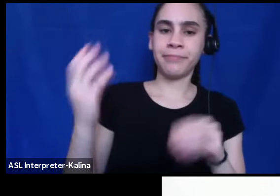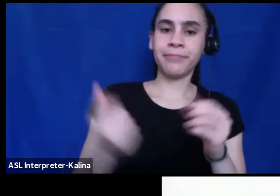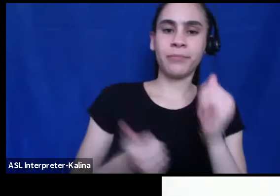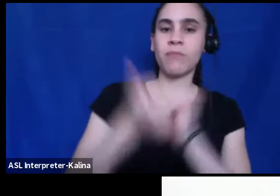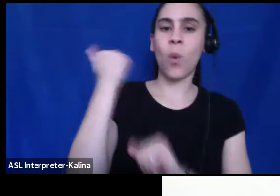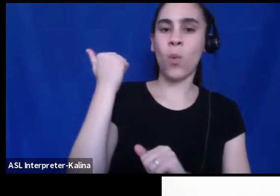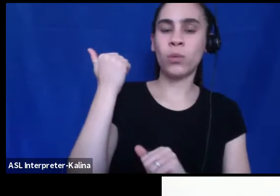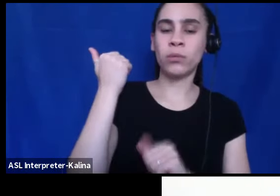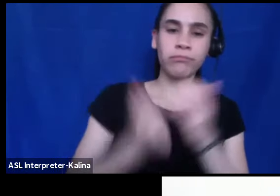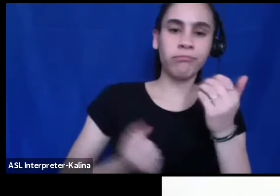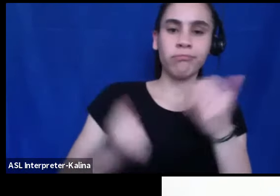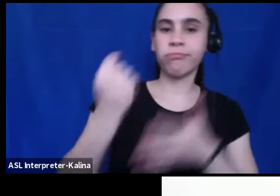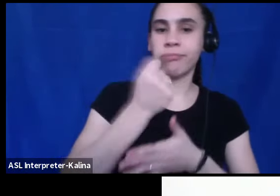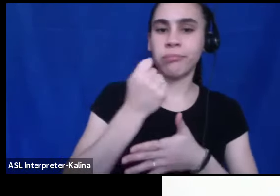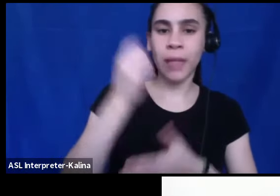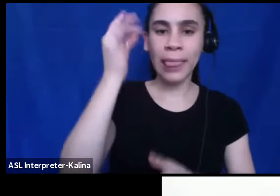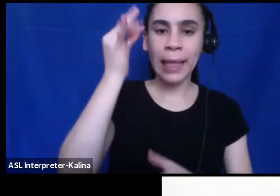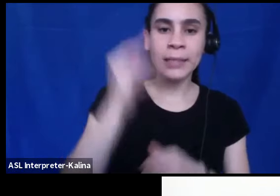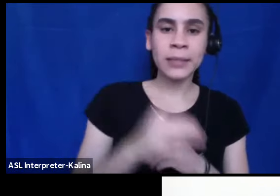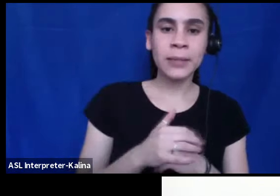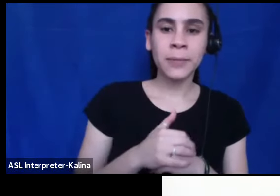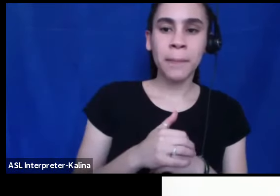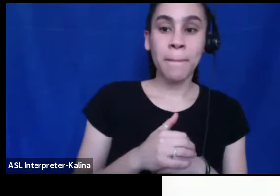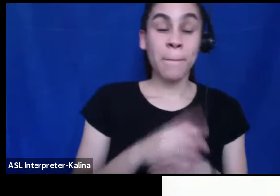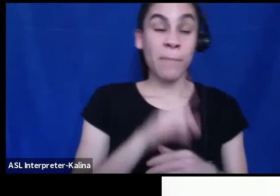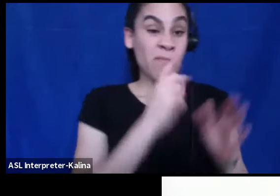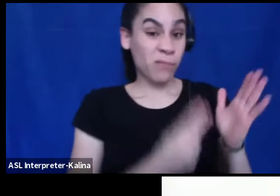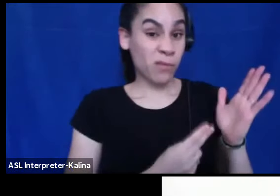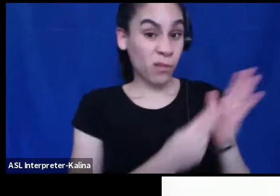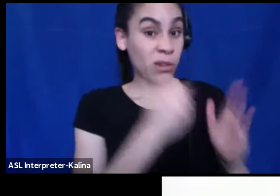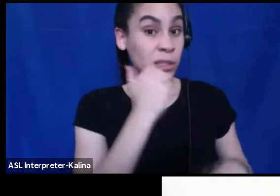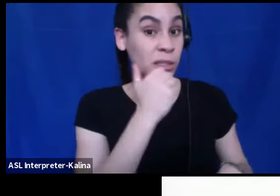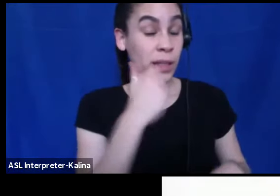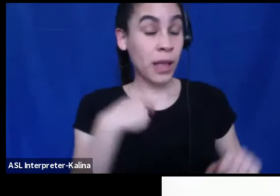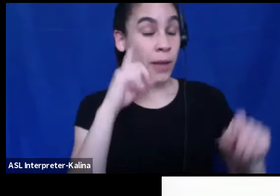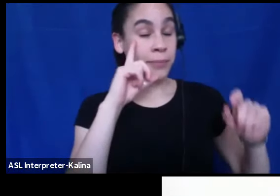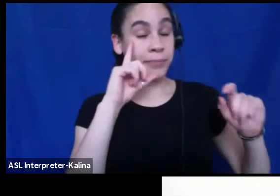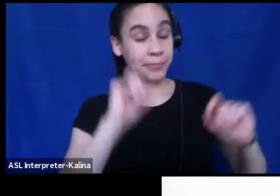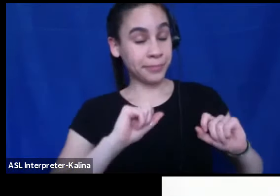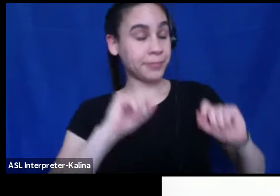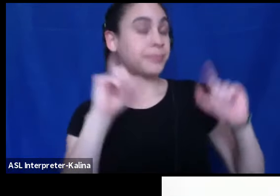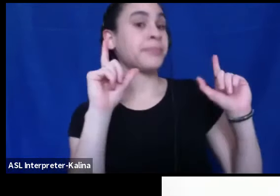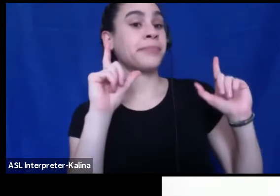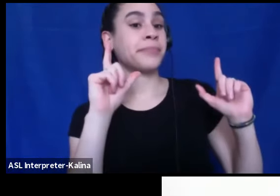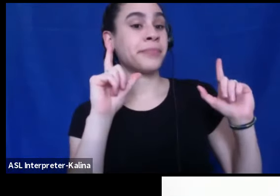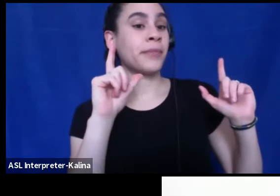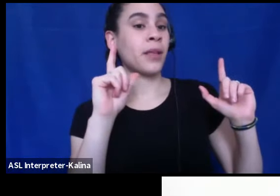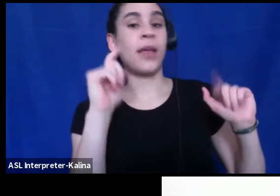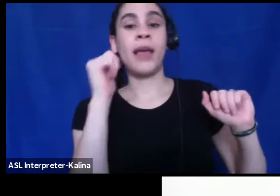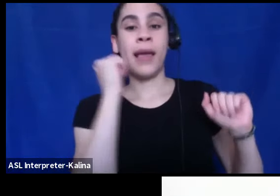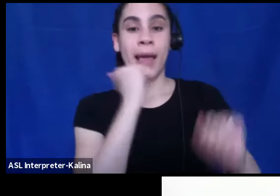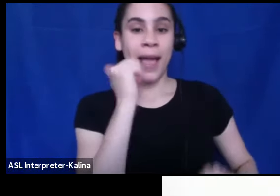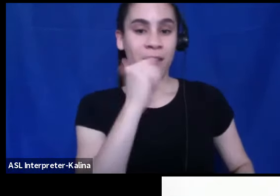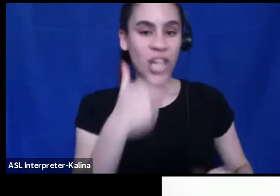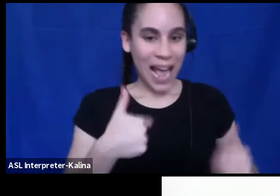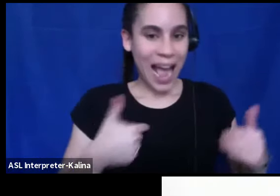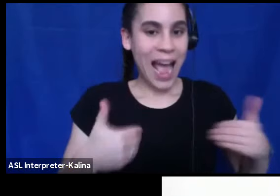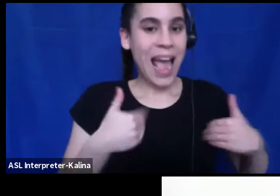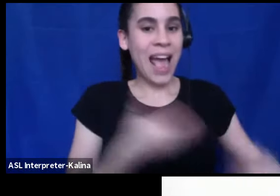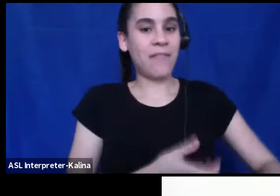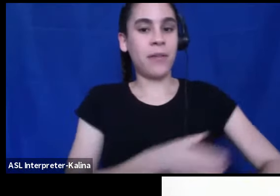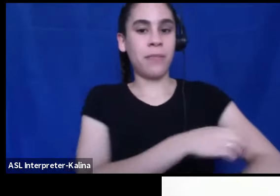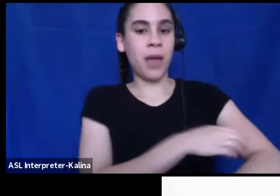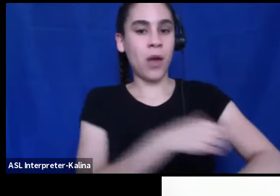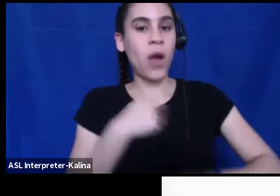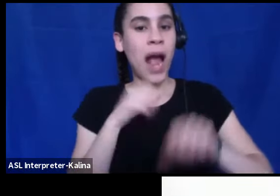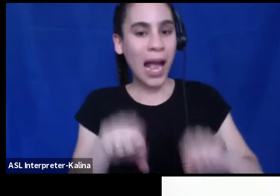Honestly, what I think about on a daily basis when I wake up is every day I have the power to influence someone's